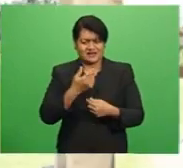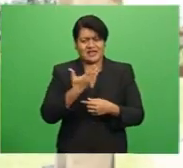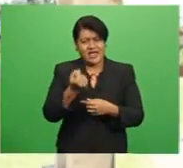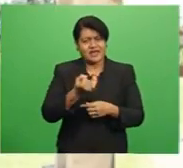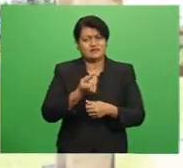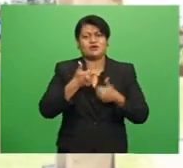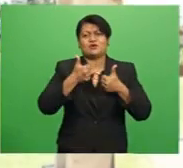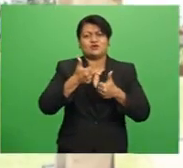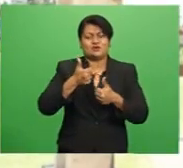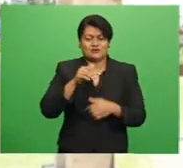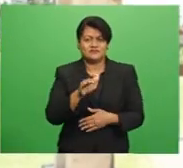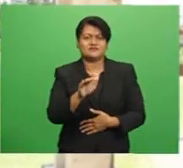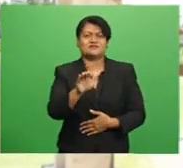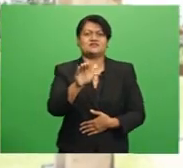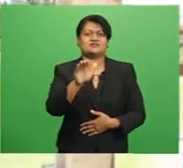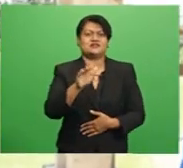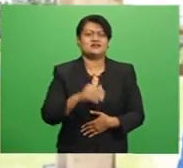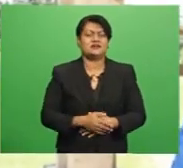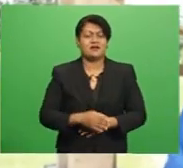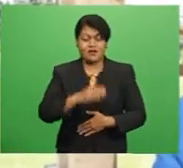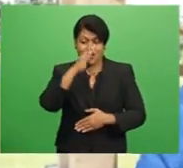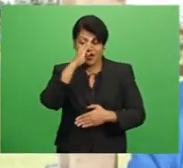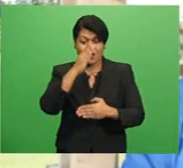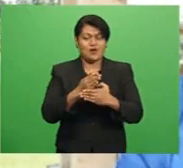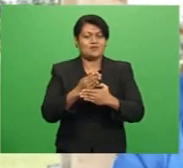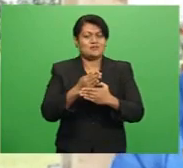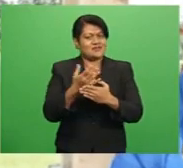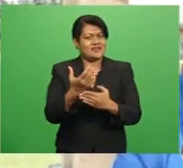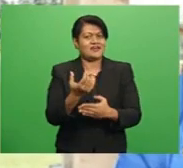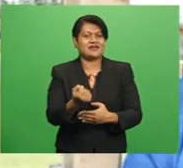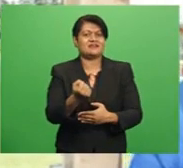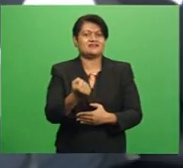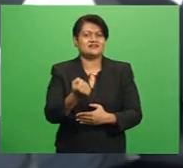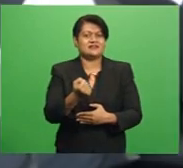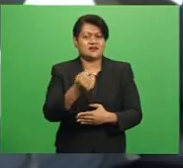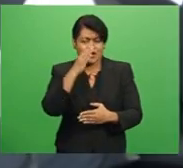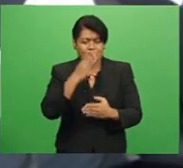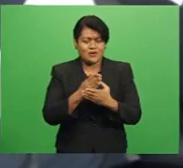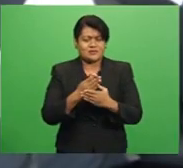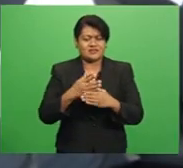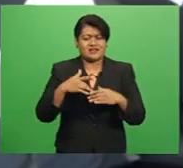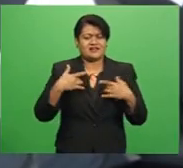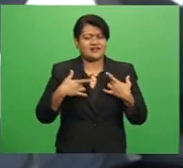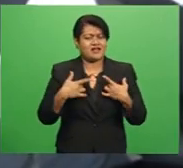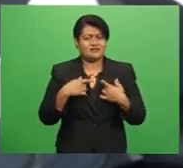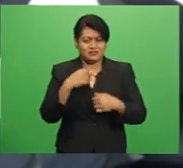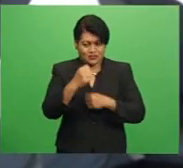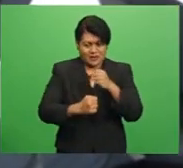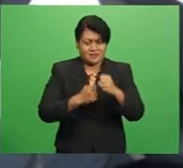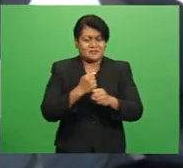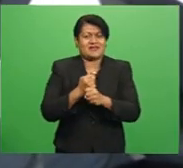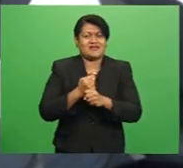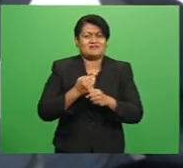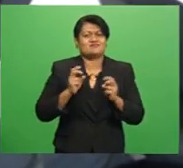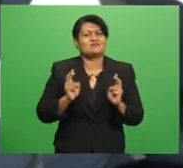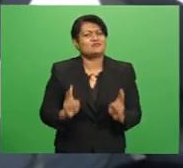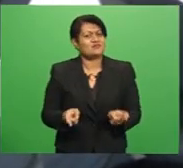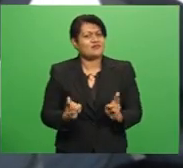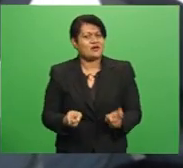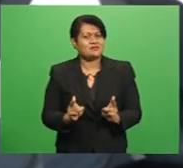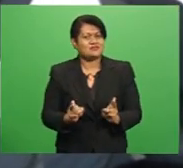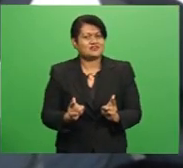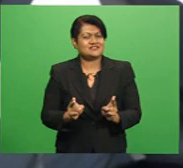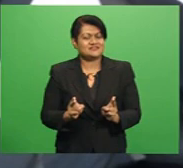the clouds. Hope is on the horizon. Hope that life will become more normal than it has been and is